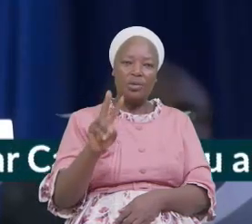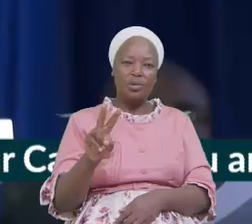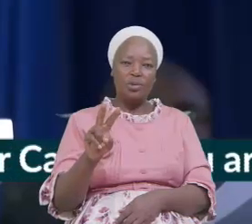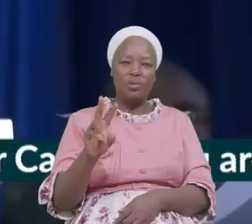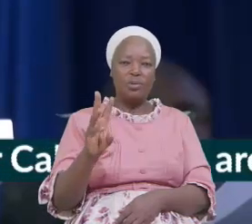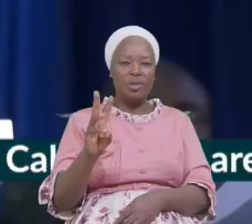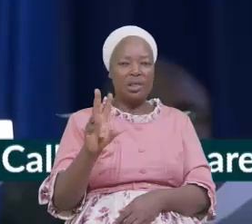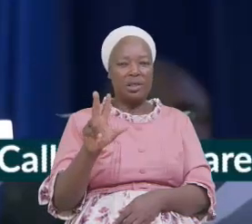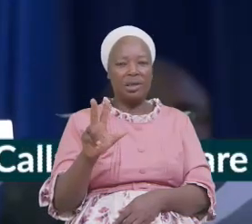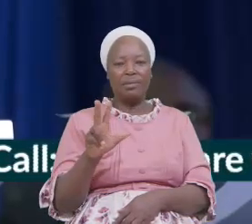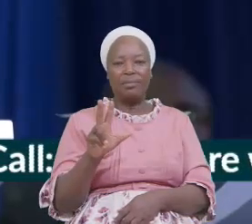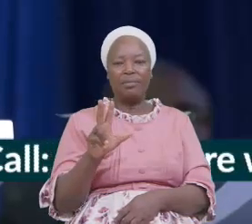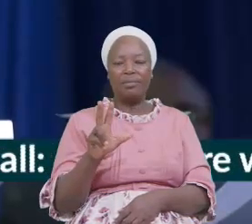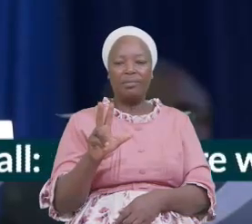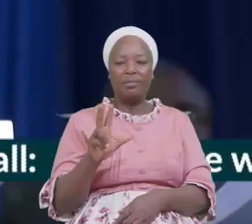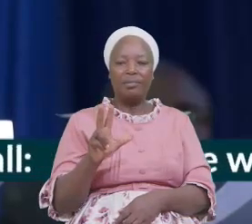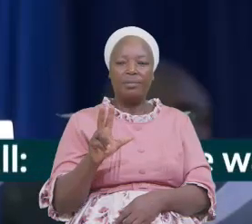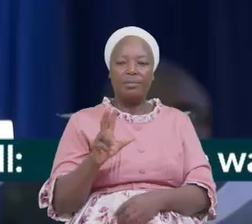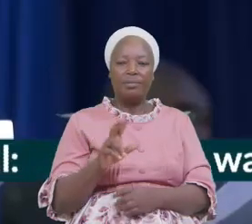234 91 5 4 4 4 3 4 9 2 6 3